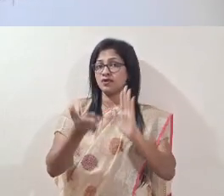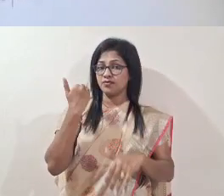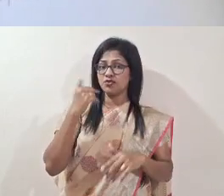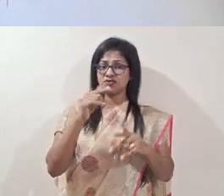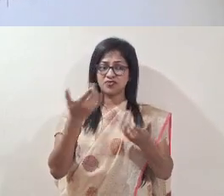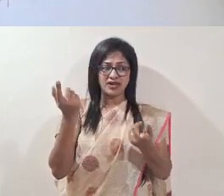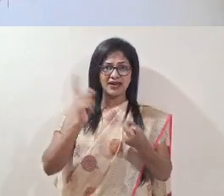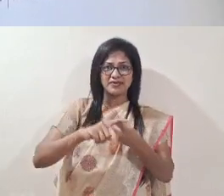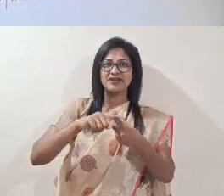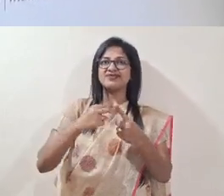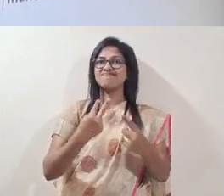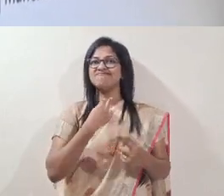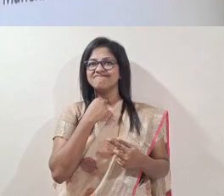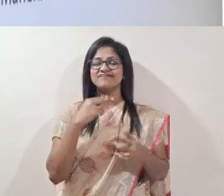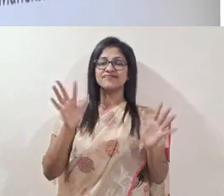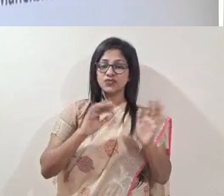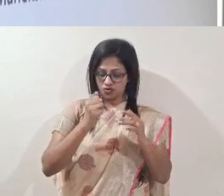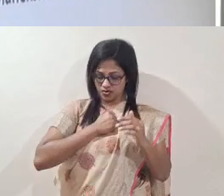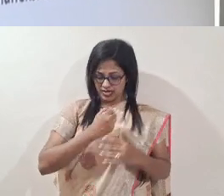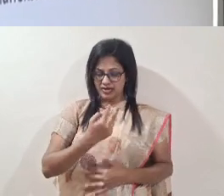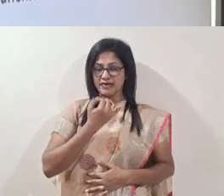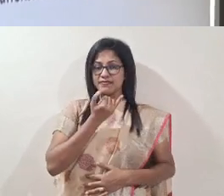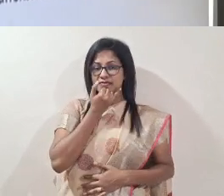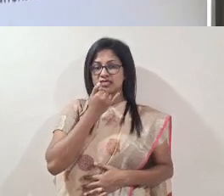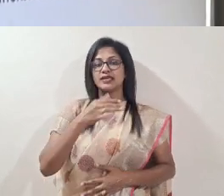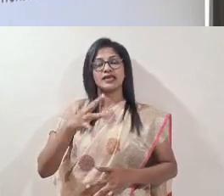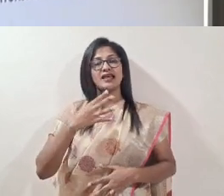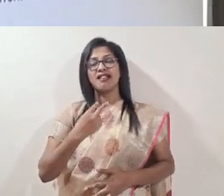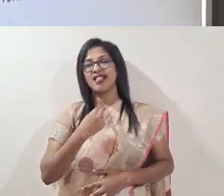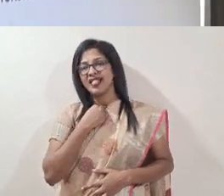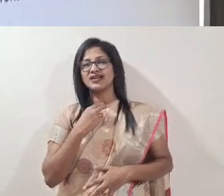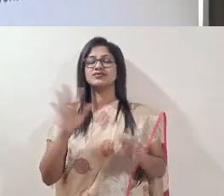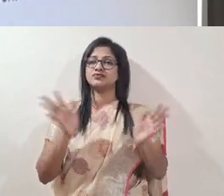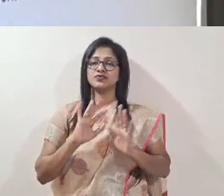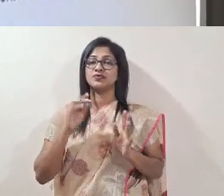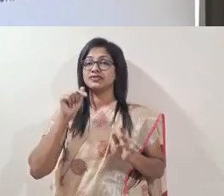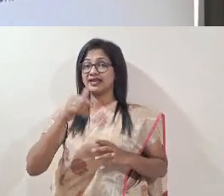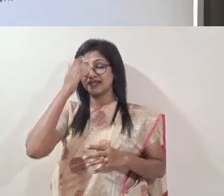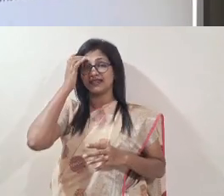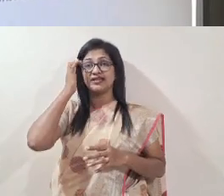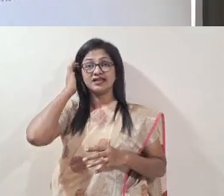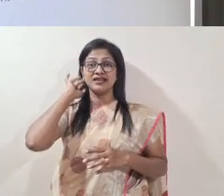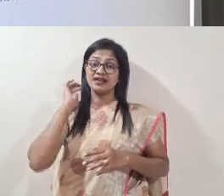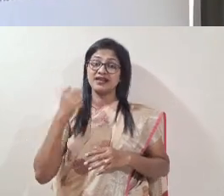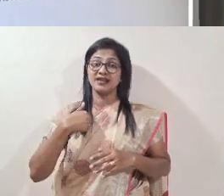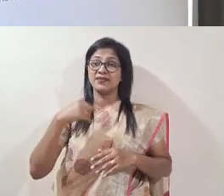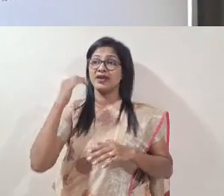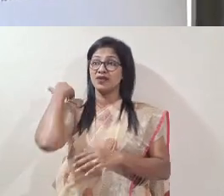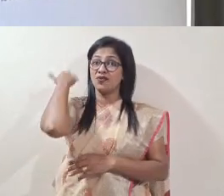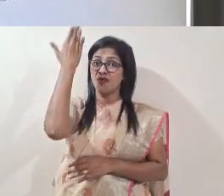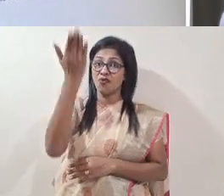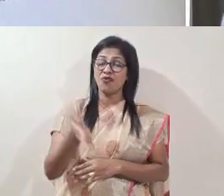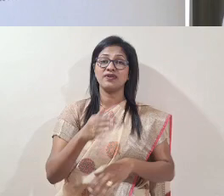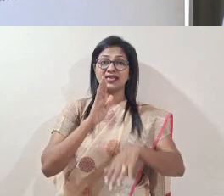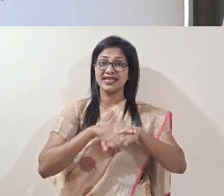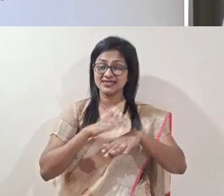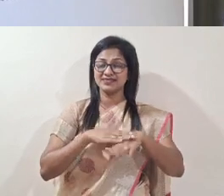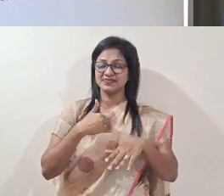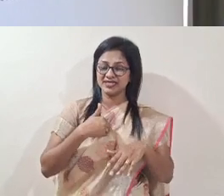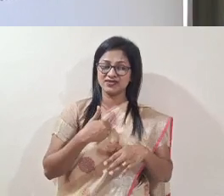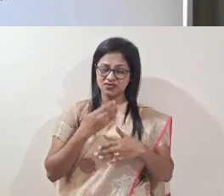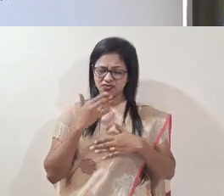land into a trouble for our own mistakes. Yeah. So that's why I have a long experience. That's why I thought